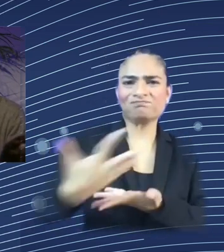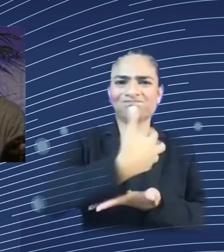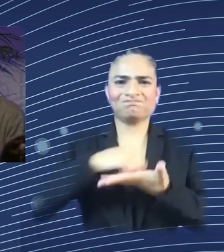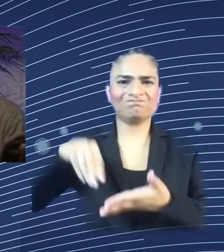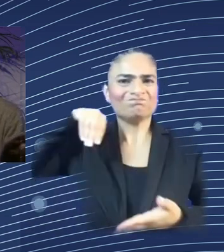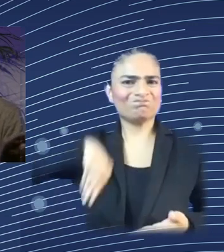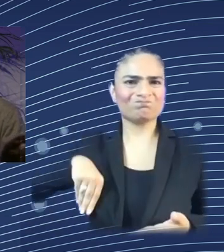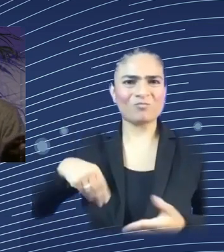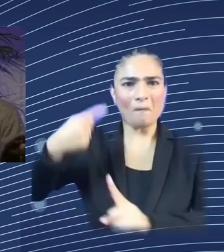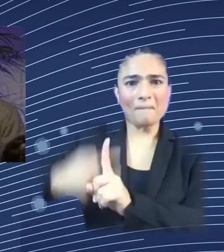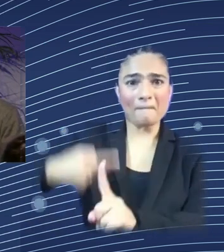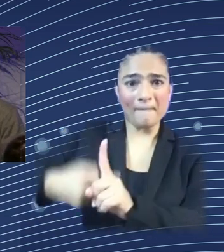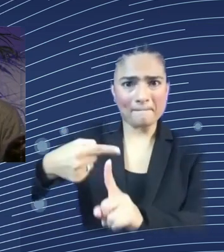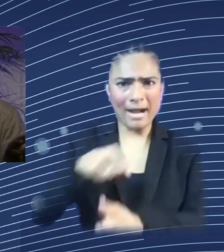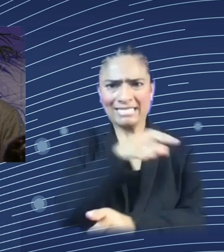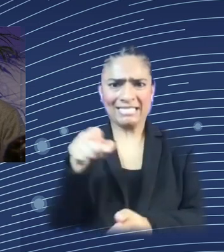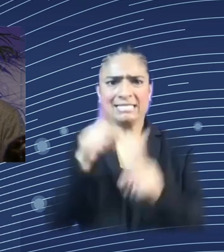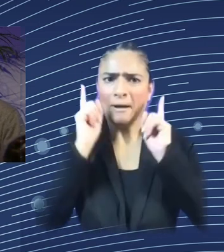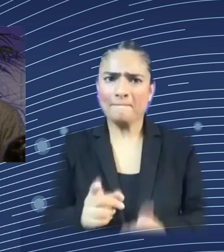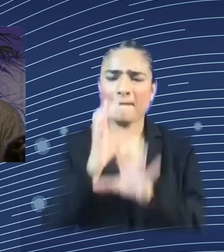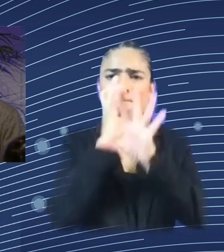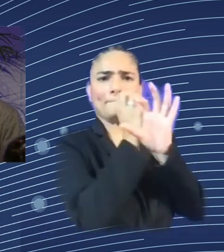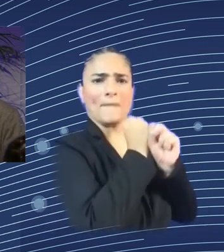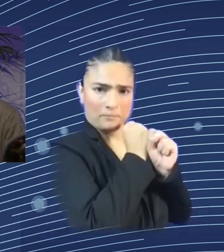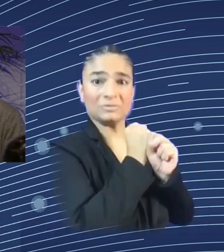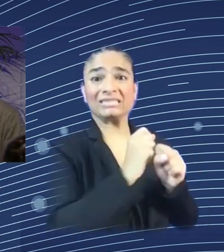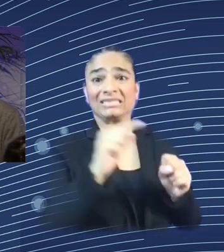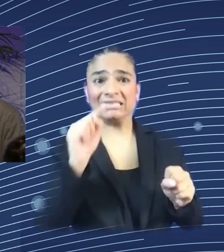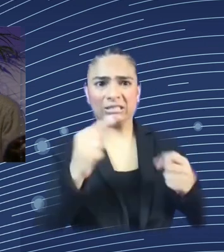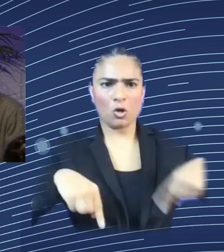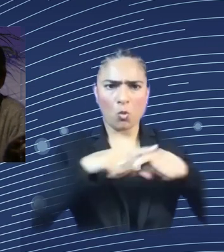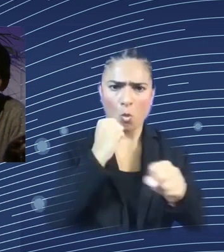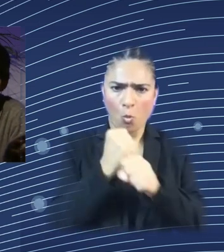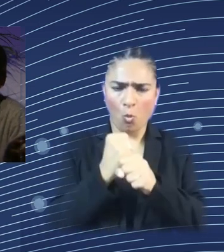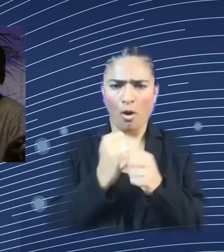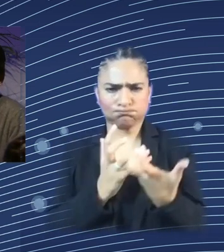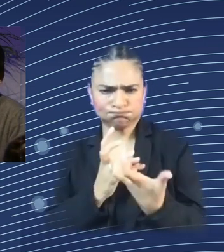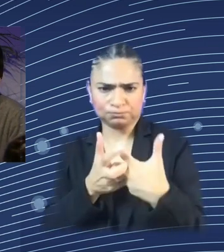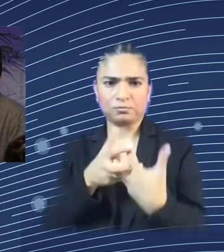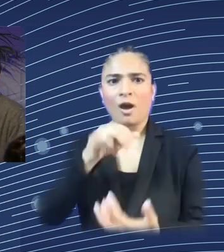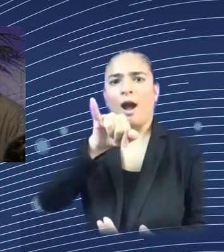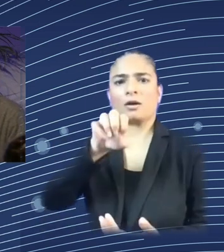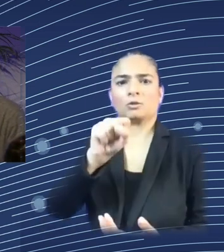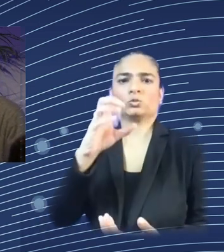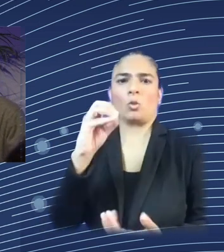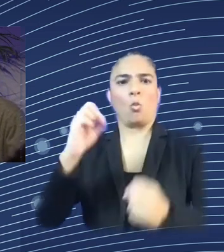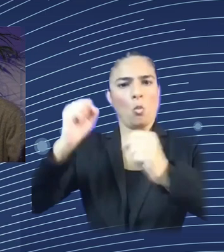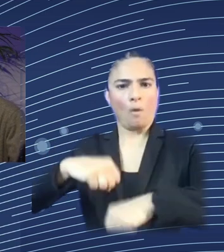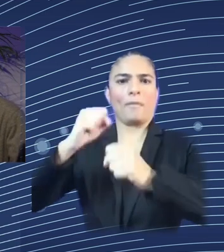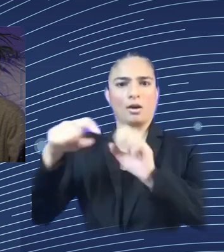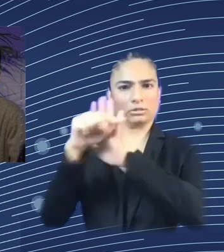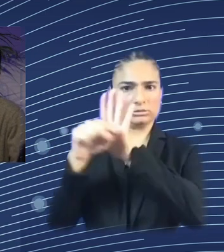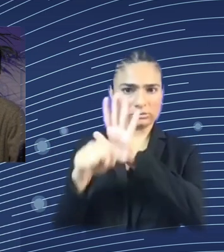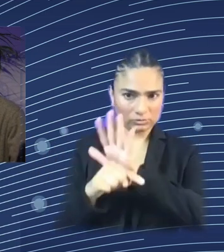a question of customer trust. Next slide. So I was asked, what are the possible opportunities